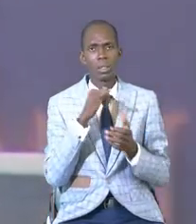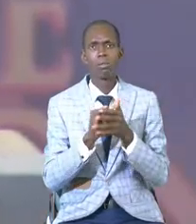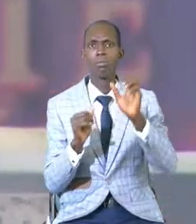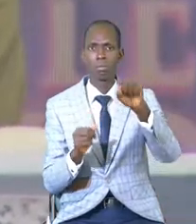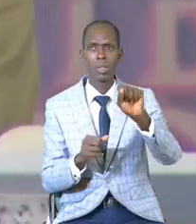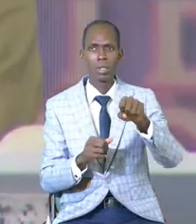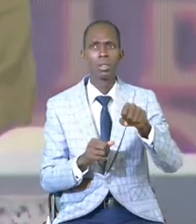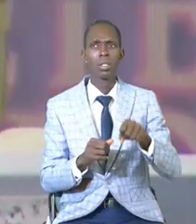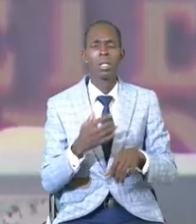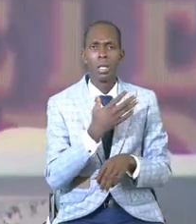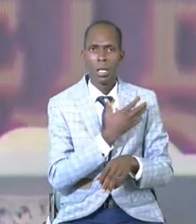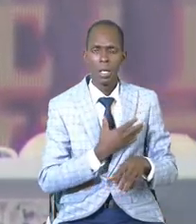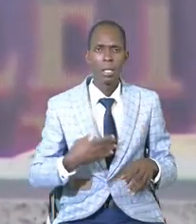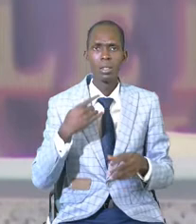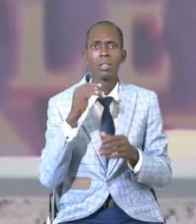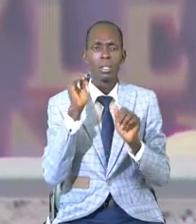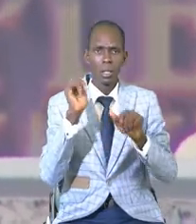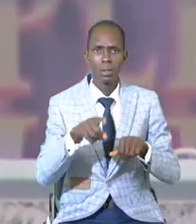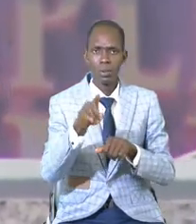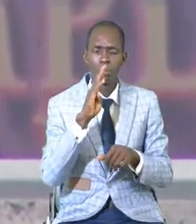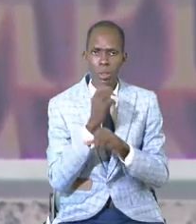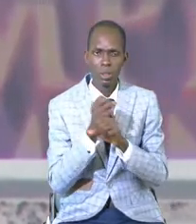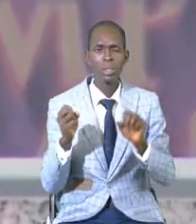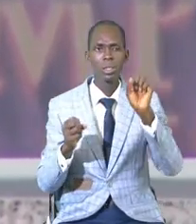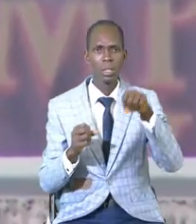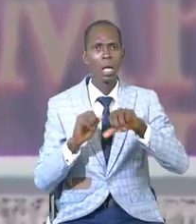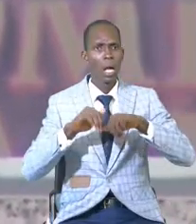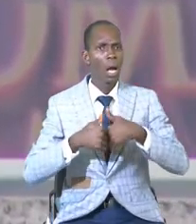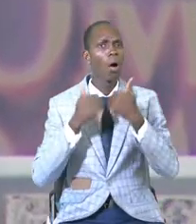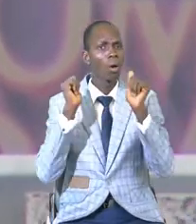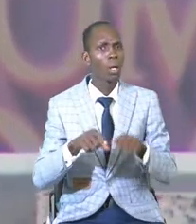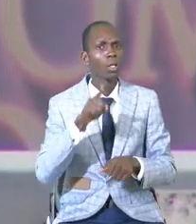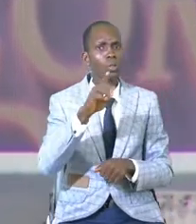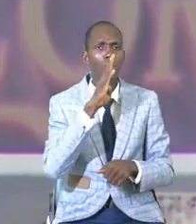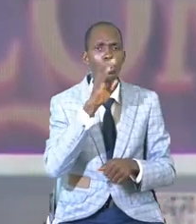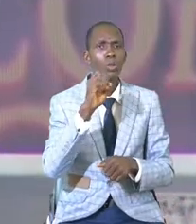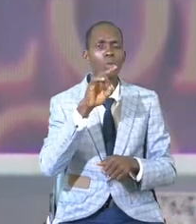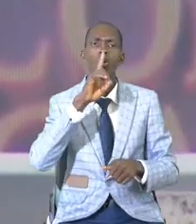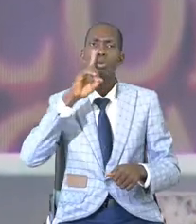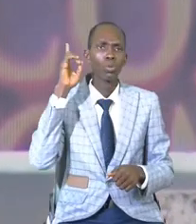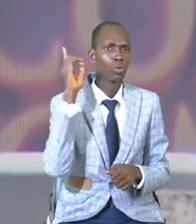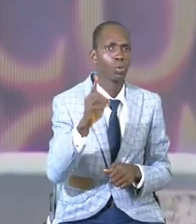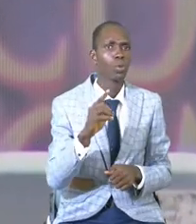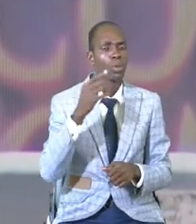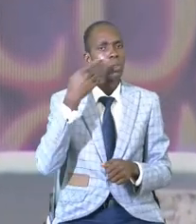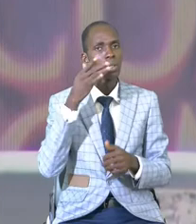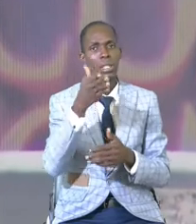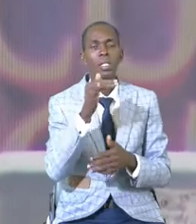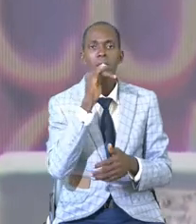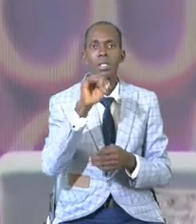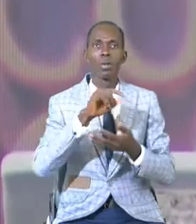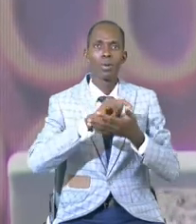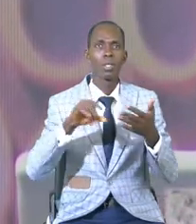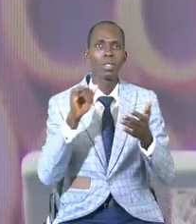be saved? I say yes. It says, how can you be so sure? I said, there is a verse that has your